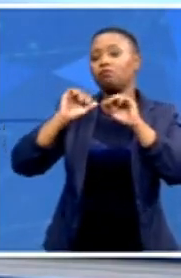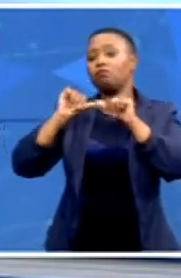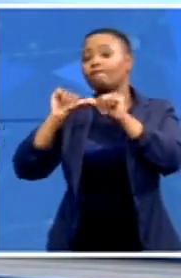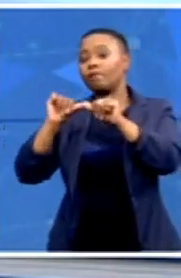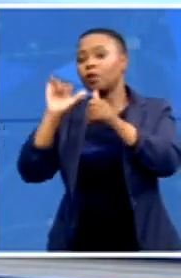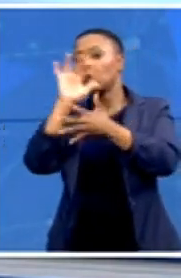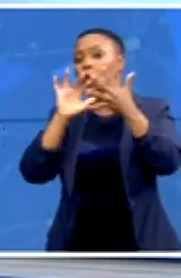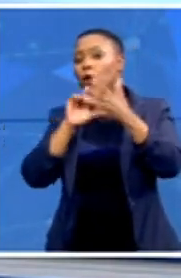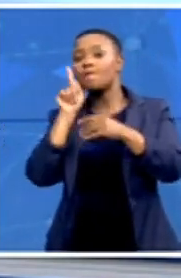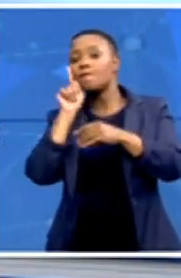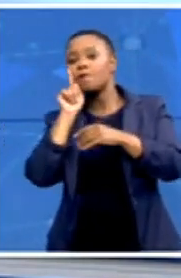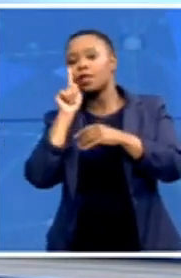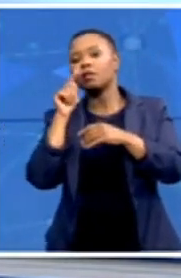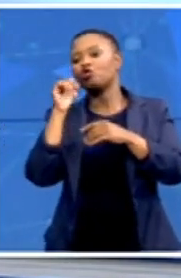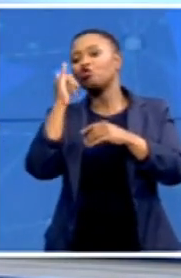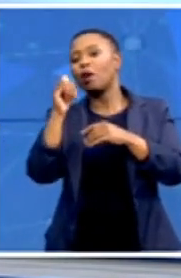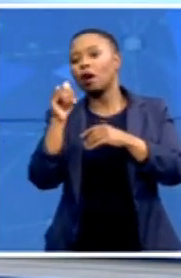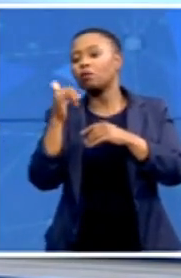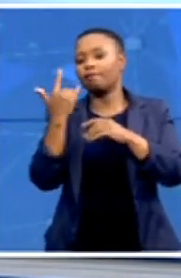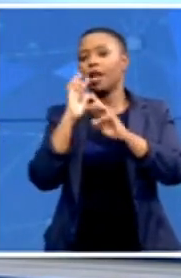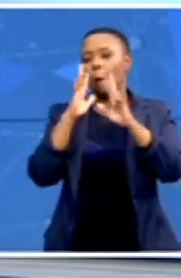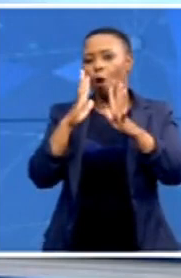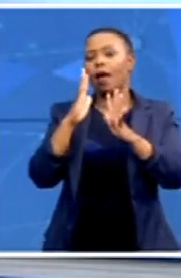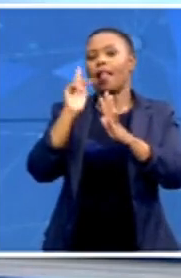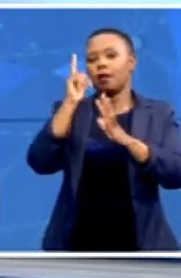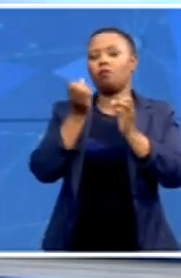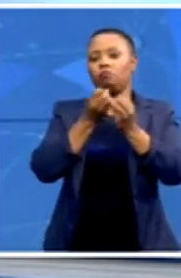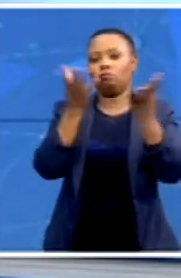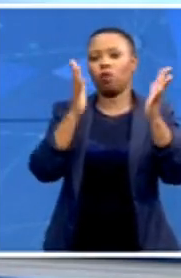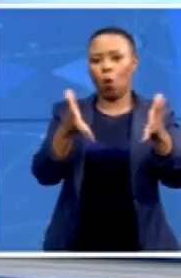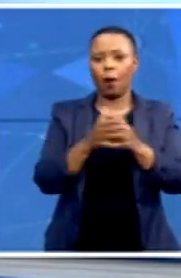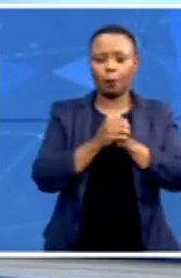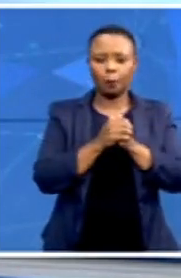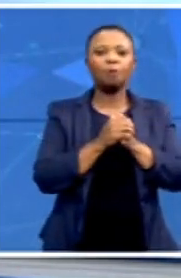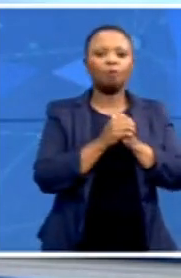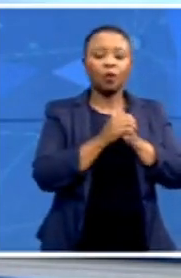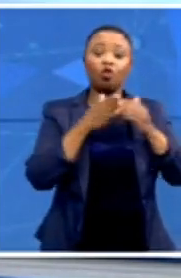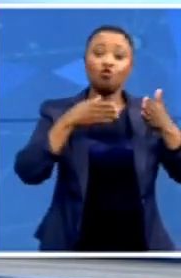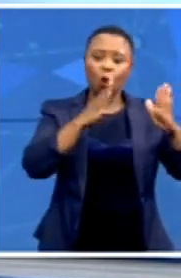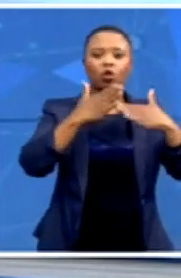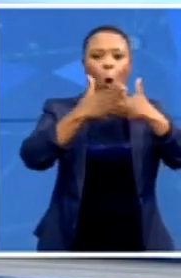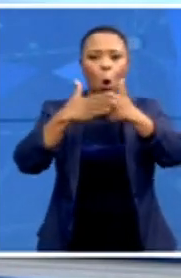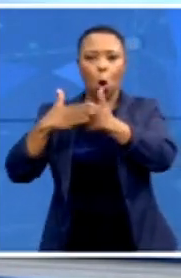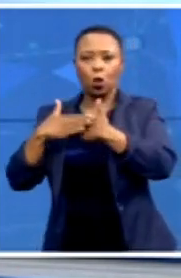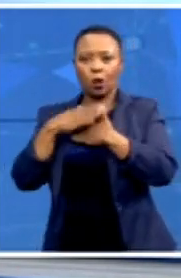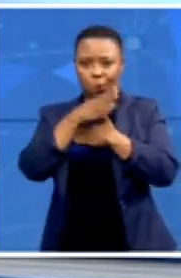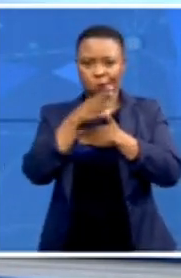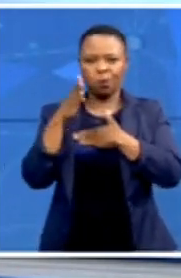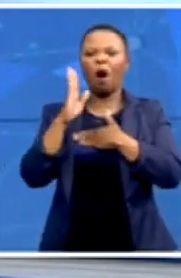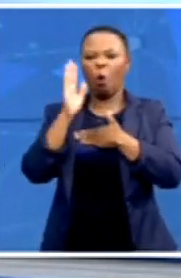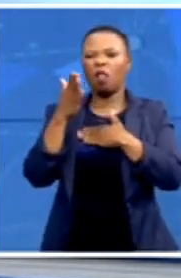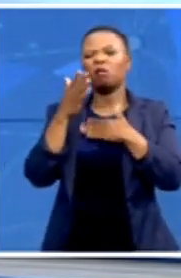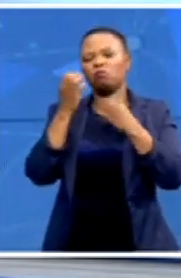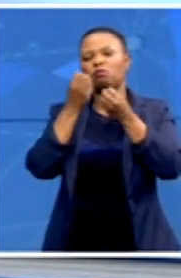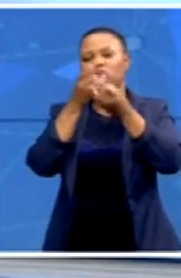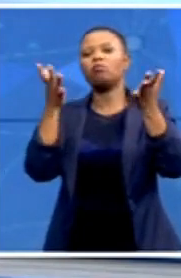ground there, give you the very latest. There are roads that have been cordoned off, closed off. We will get you the very latest in terms of those roads that have been closed.